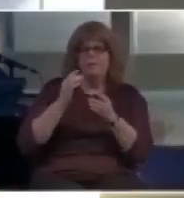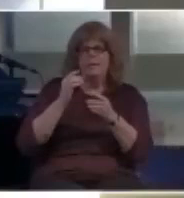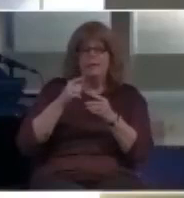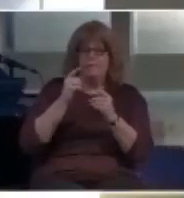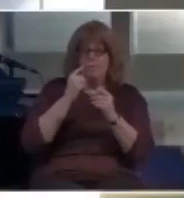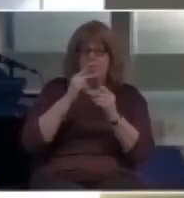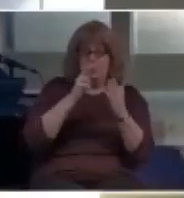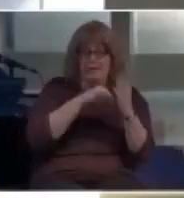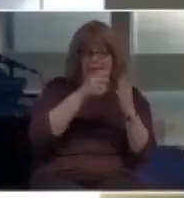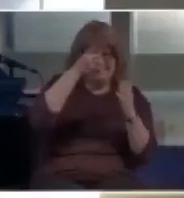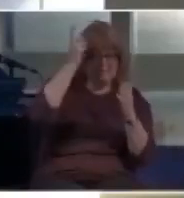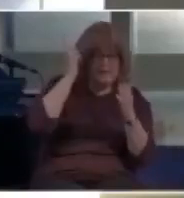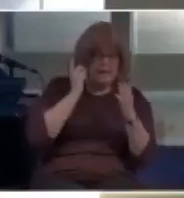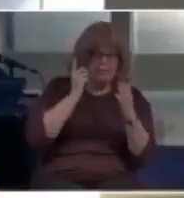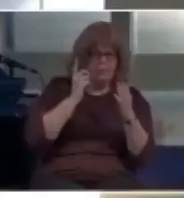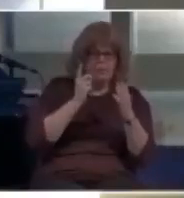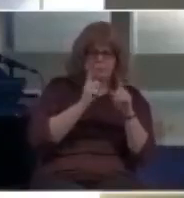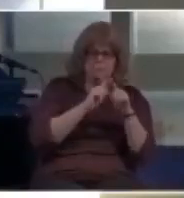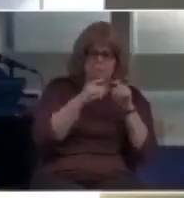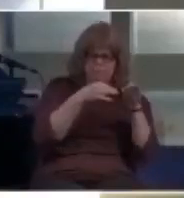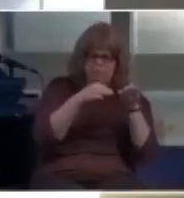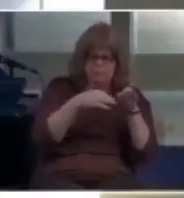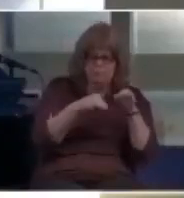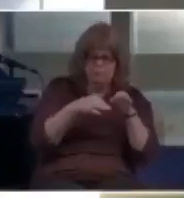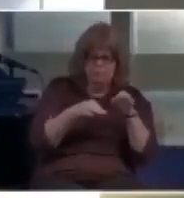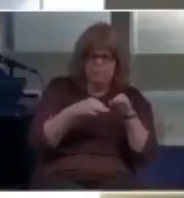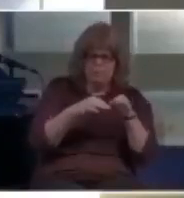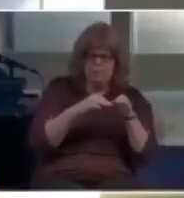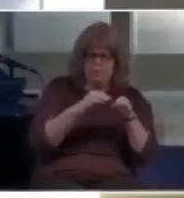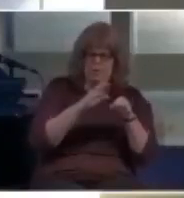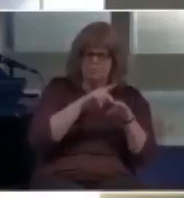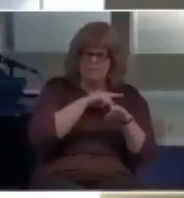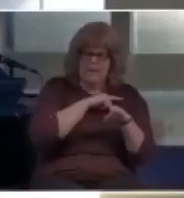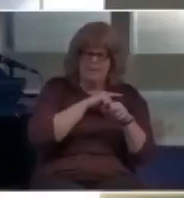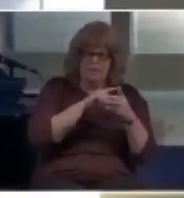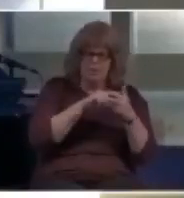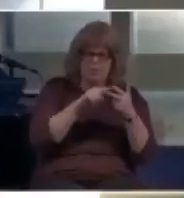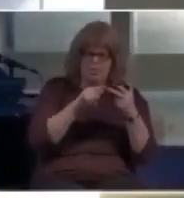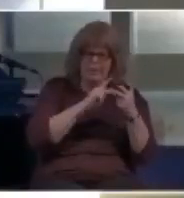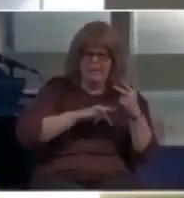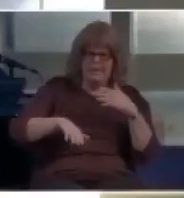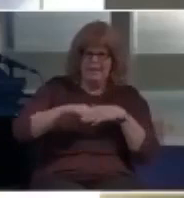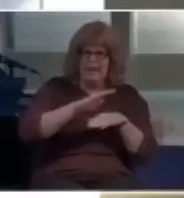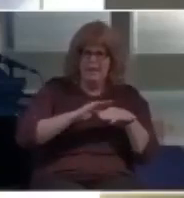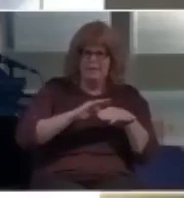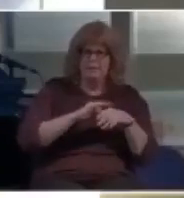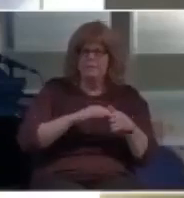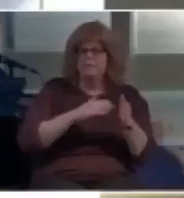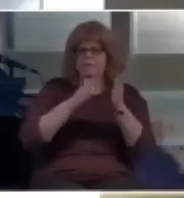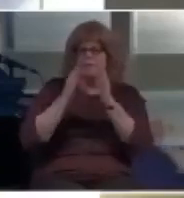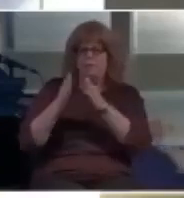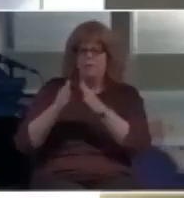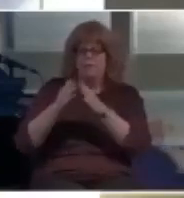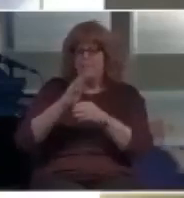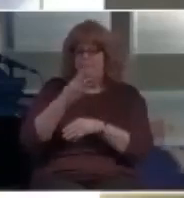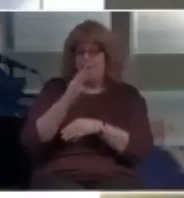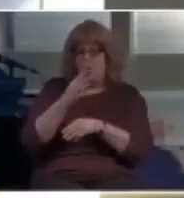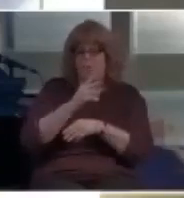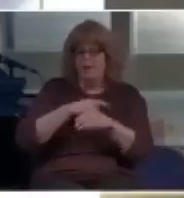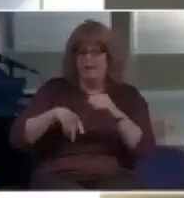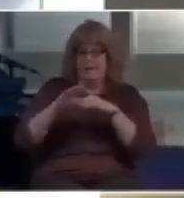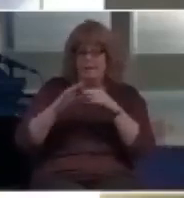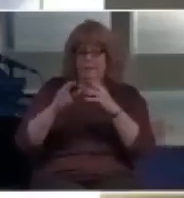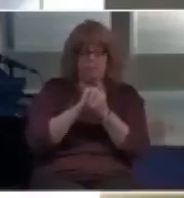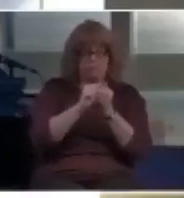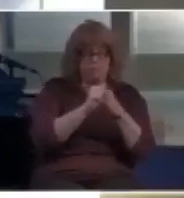to Daniel, you read these different descriptions of the nature of these three different kingdoms. And then, of course, the fourth kingdom that destroys the